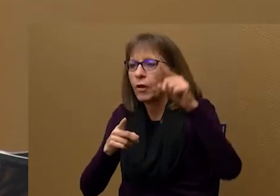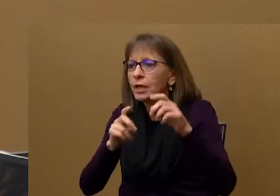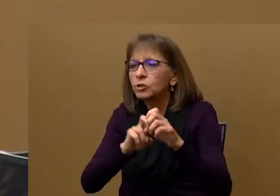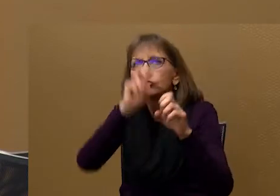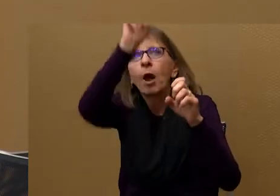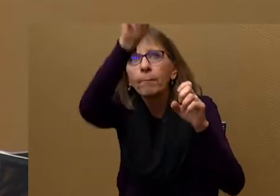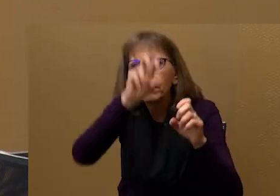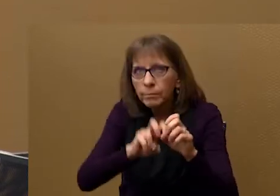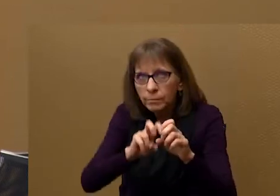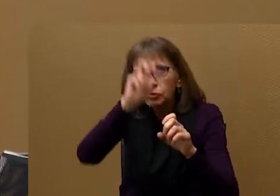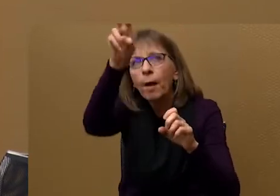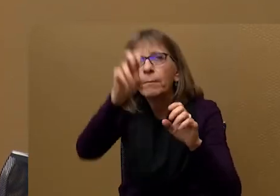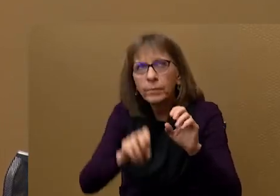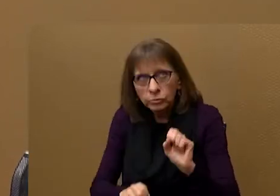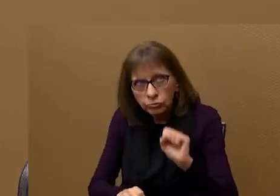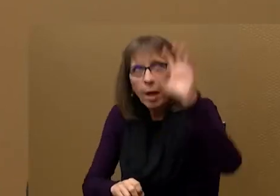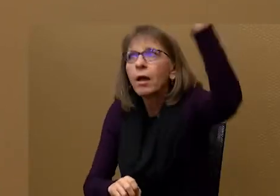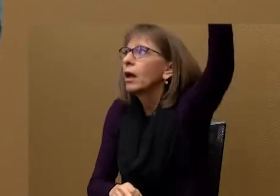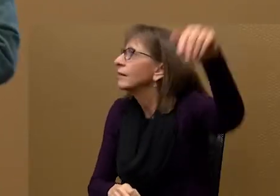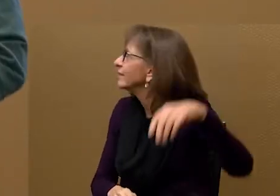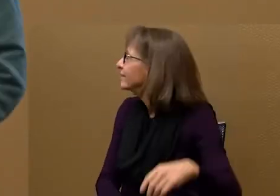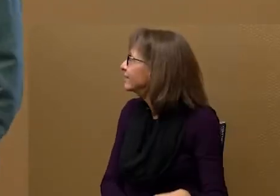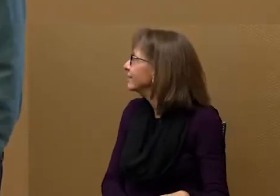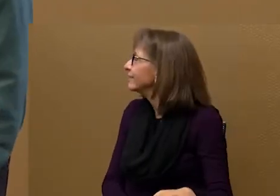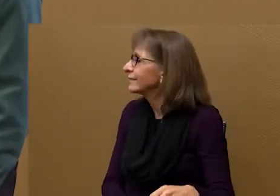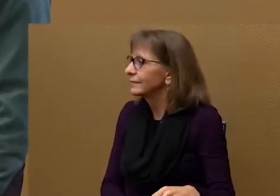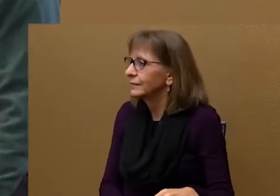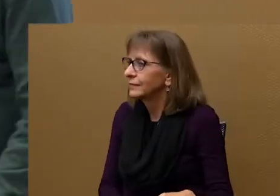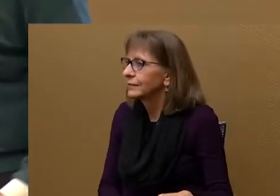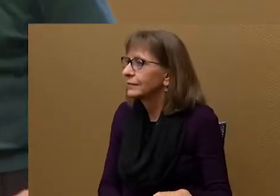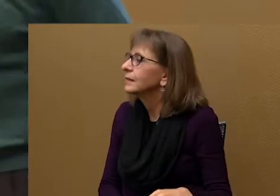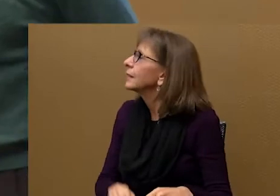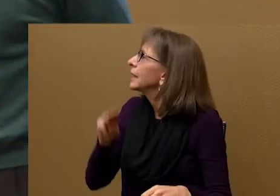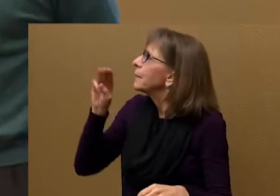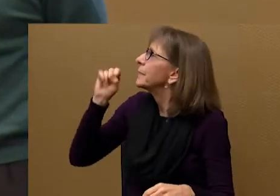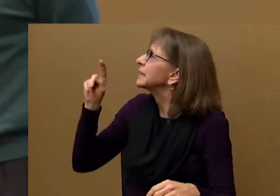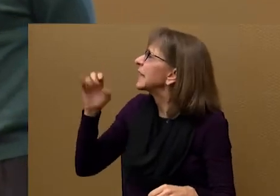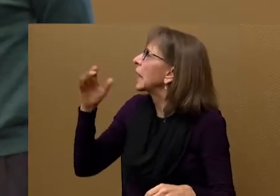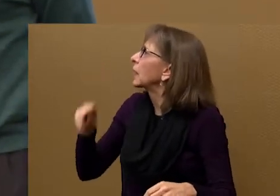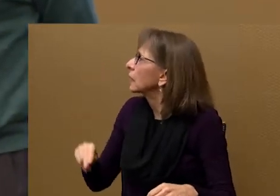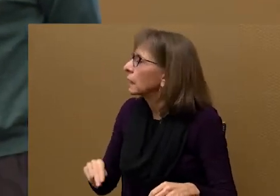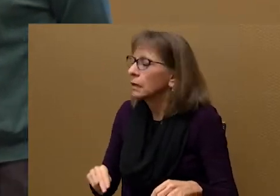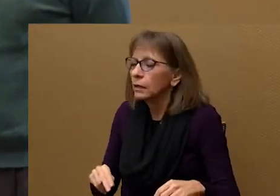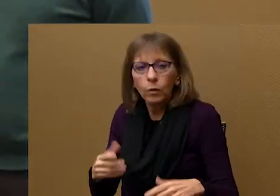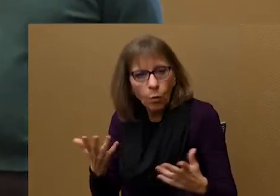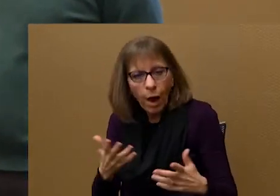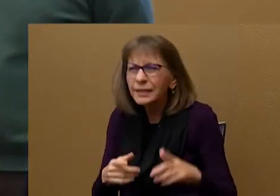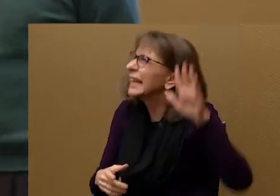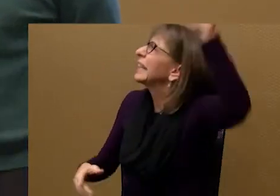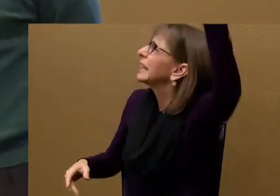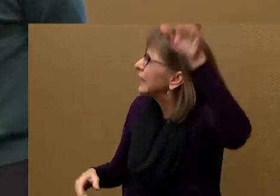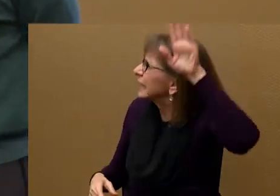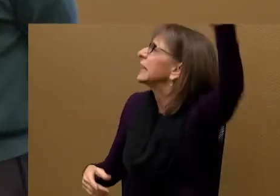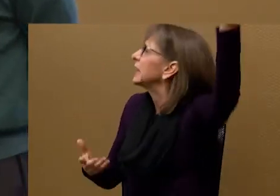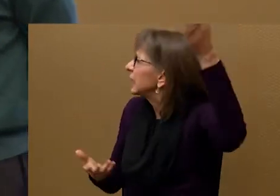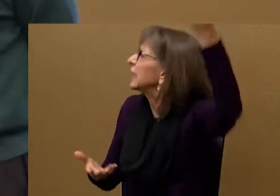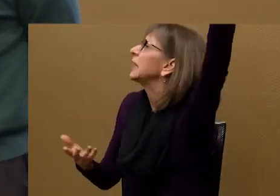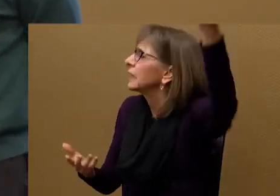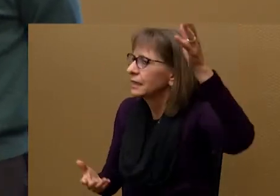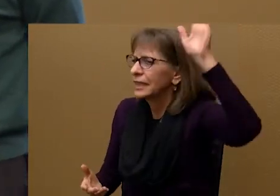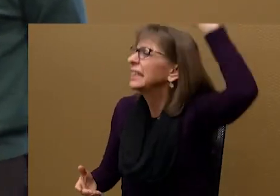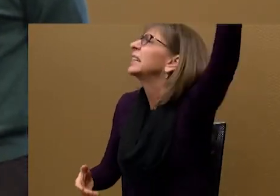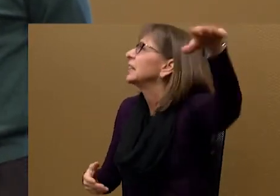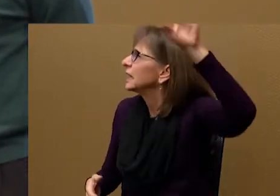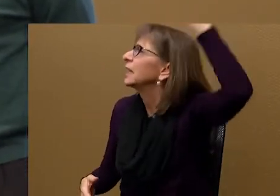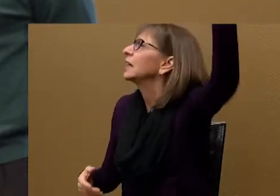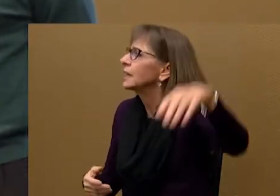jumping up and hitting it, and he would turn around and look at me, and he would go, Miss Deegan. And I'm like, what? He's like, he's just batting at the